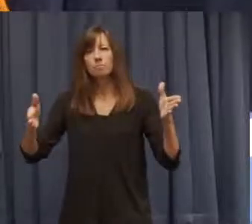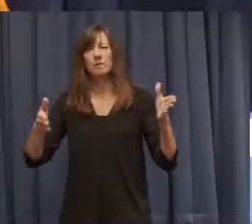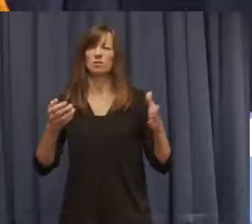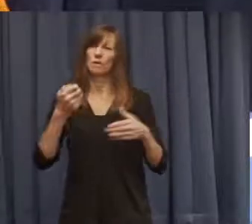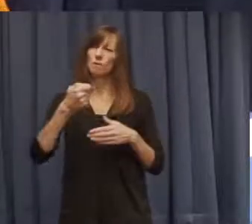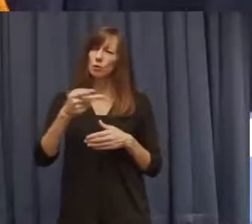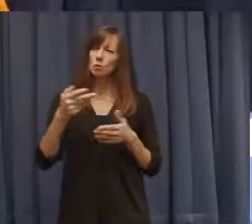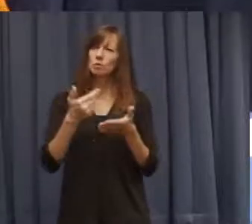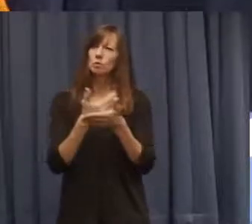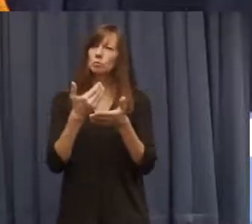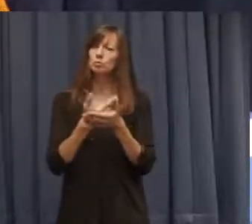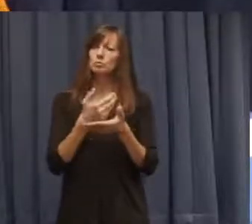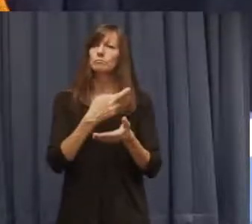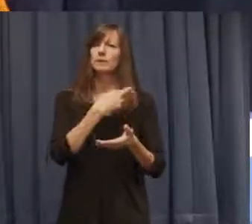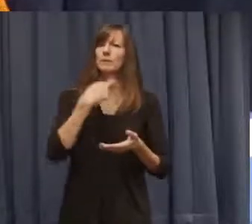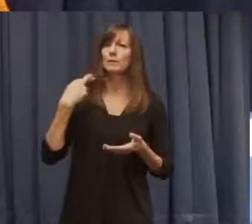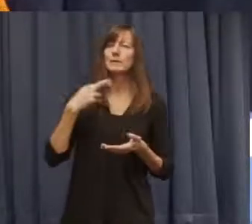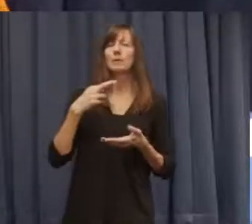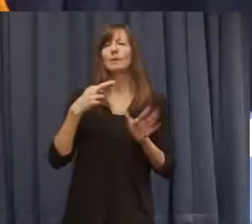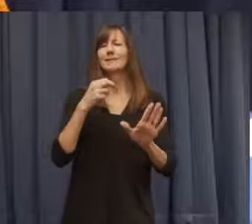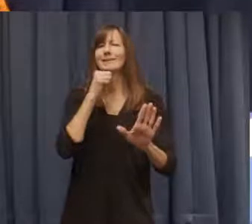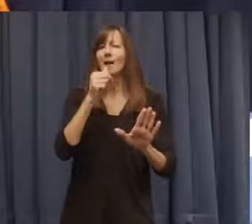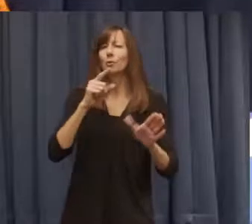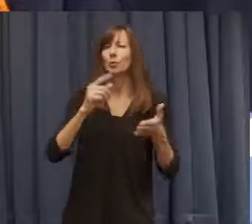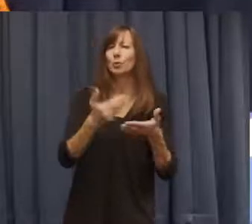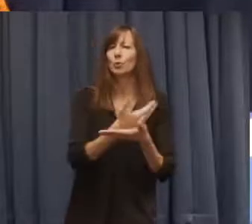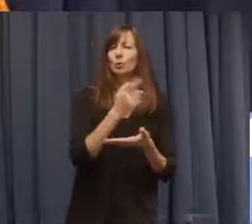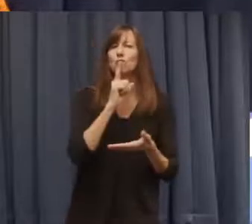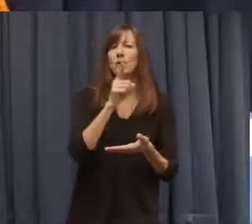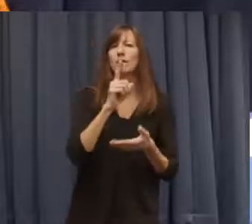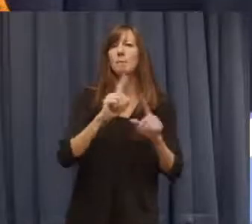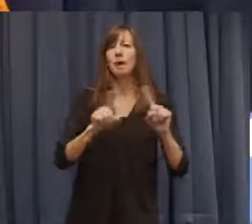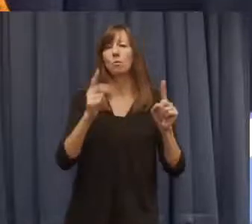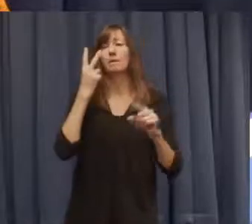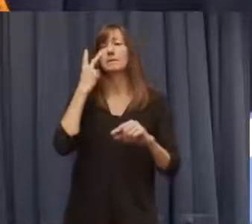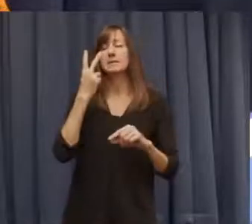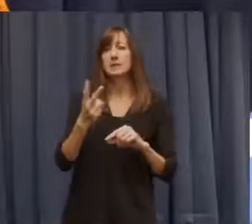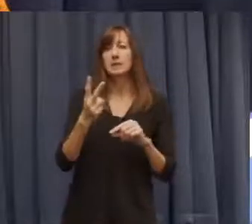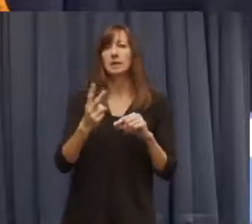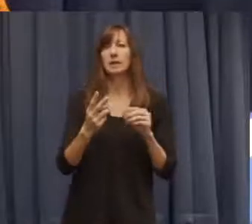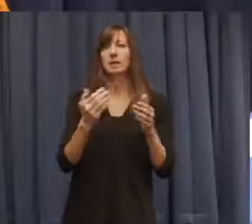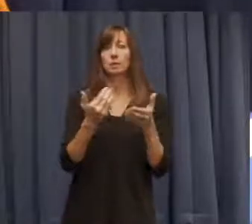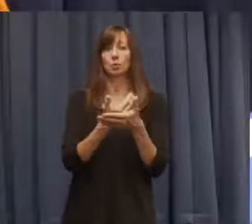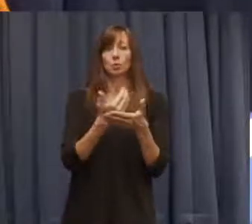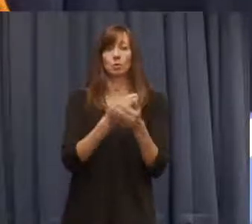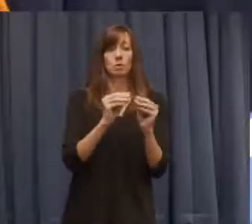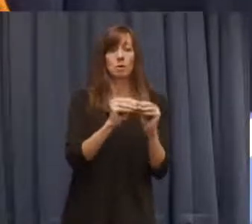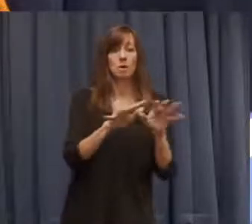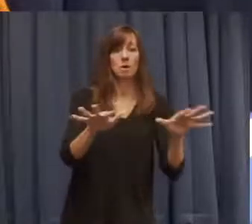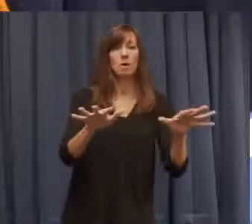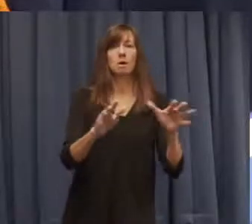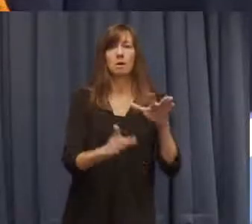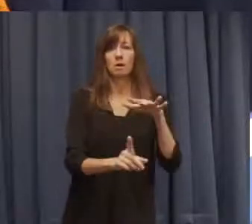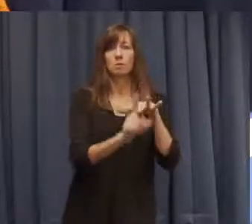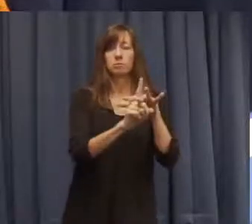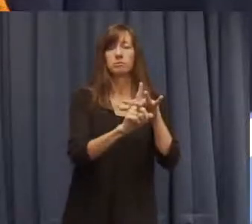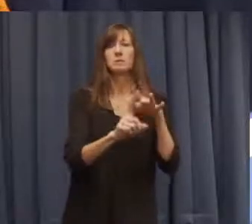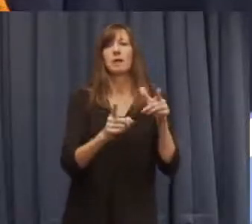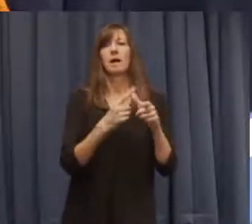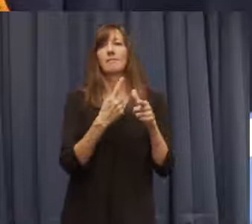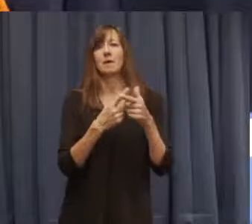seen already when we did see some clusters pop up. So number one, any setting where we